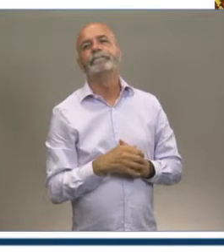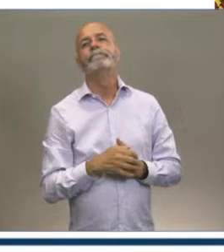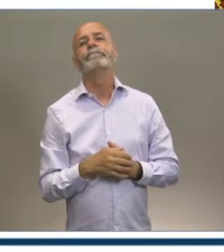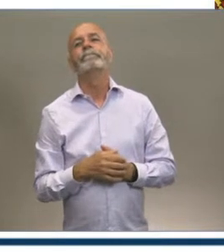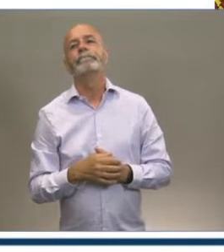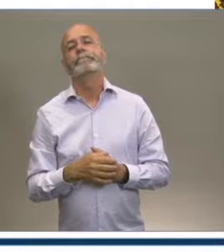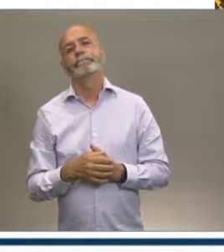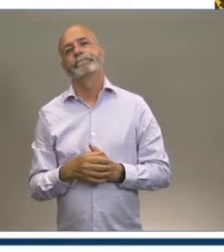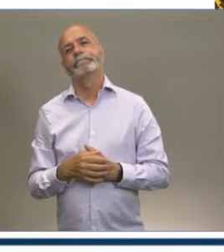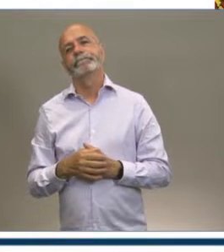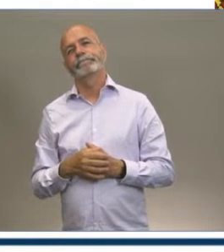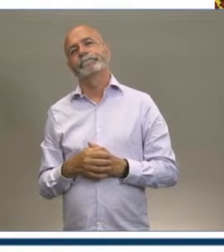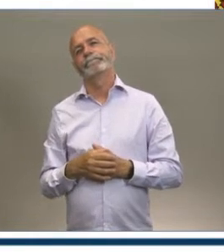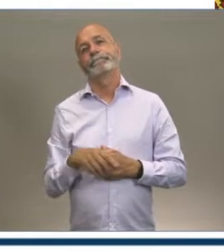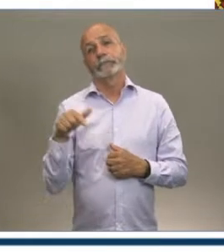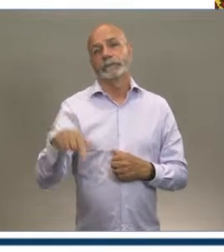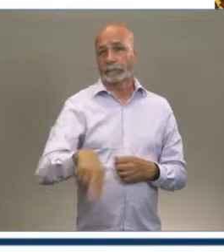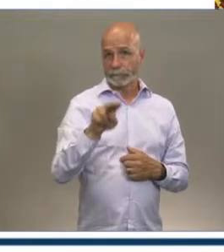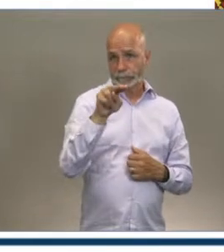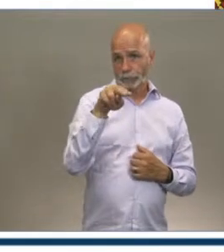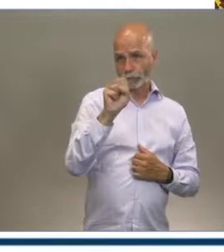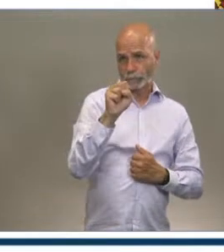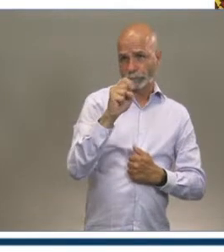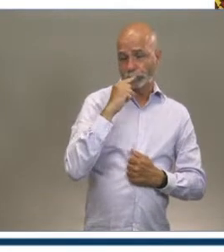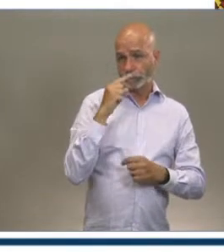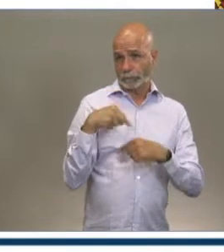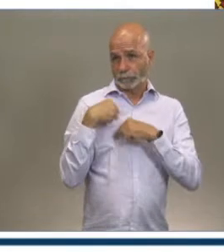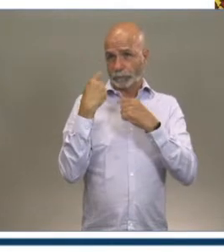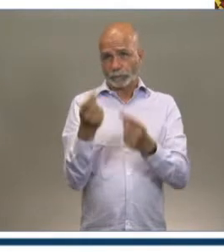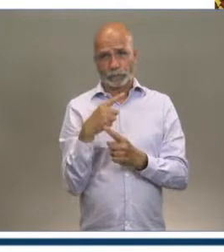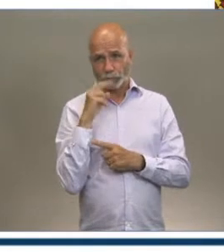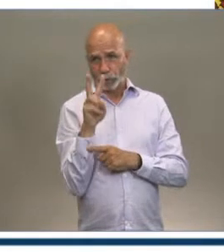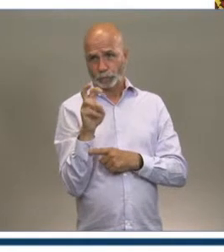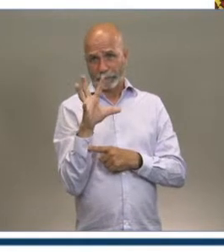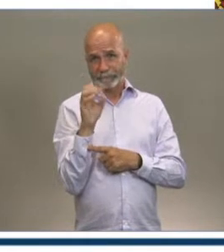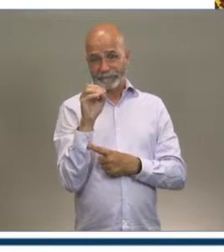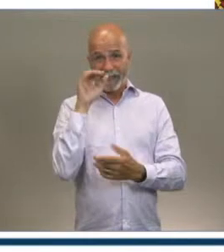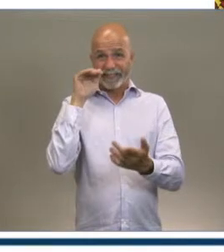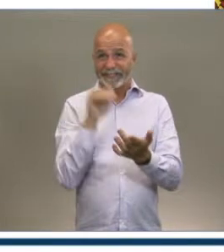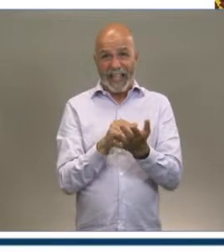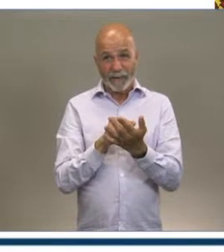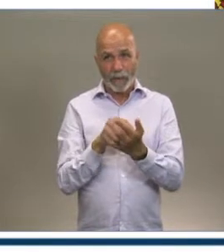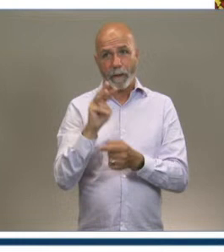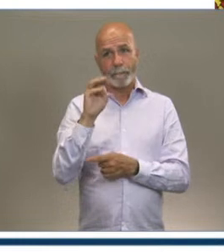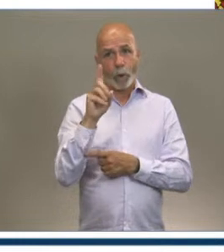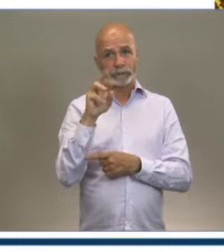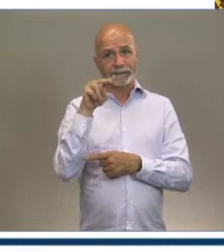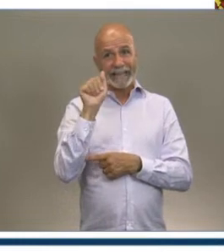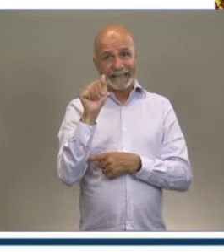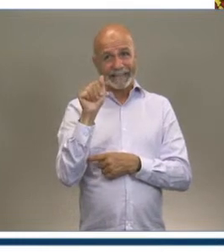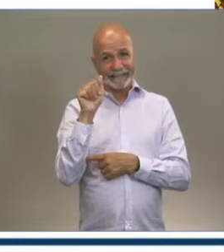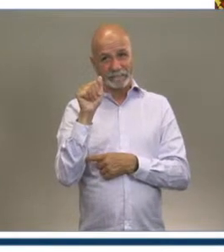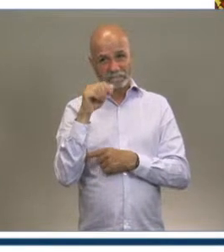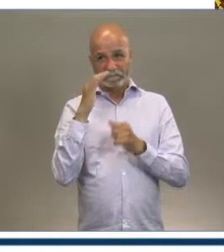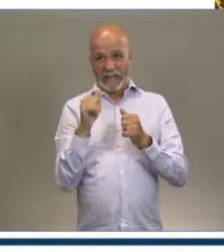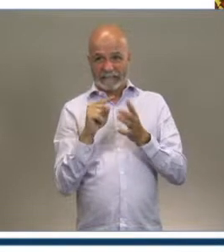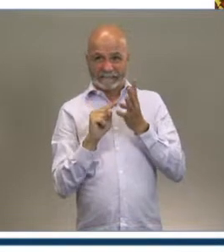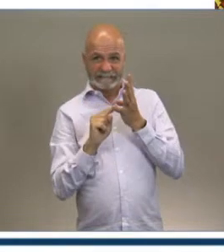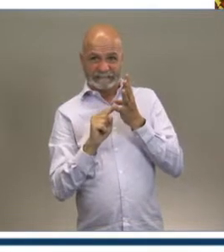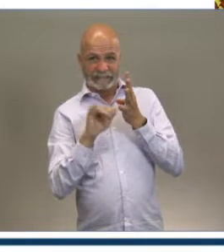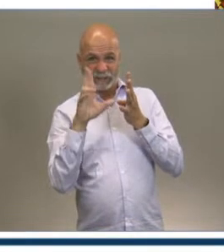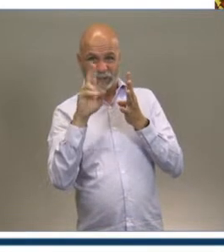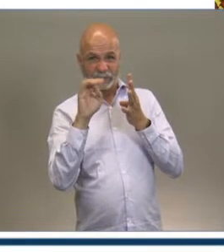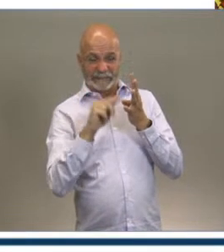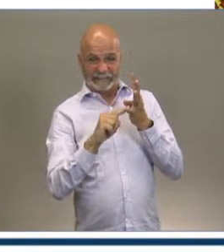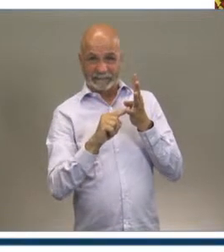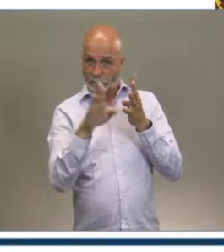to receive about 250,000 doses of Moderna by the end of this month. Was this shipment unexpected, and how will it help with the push